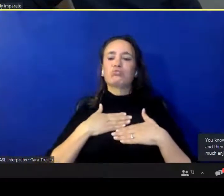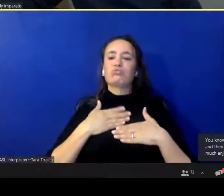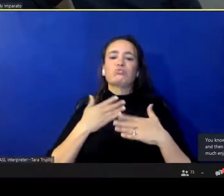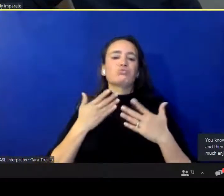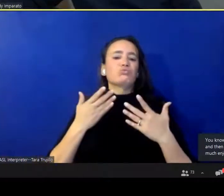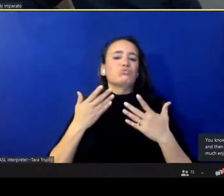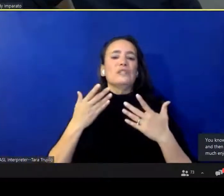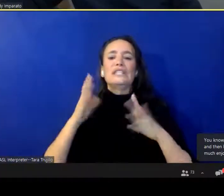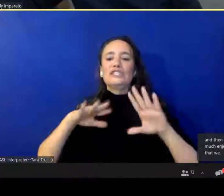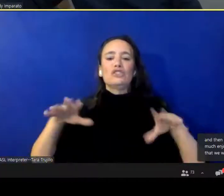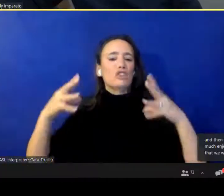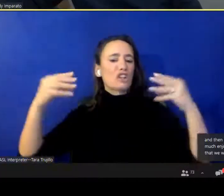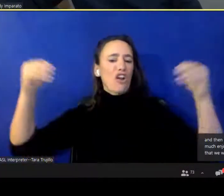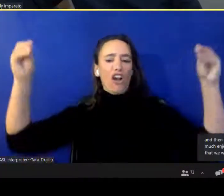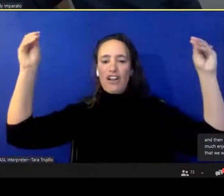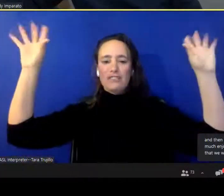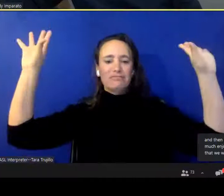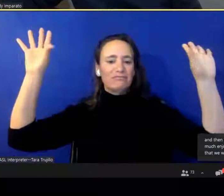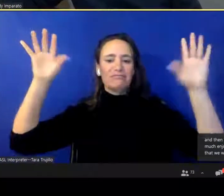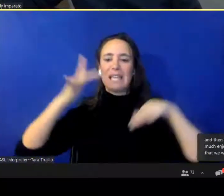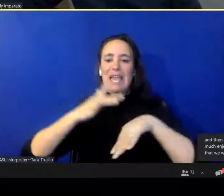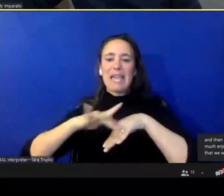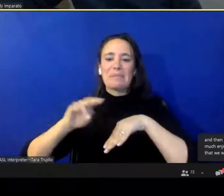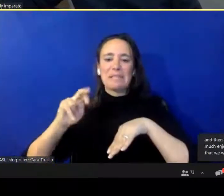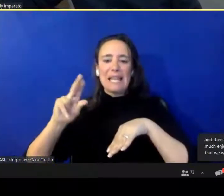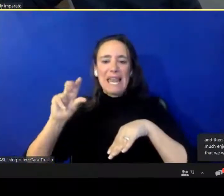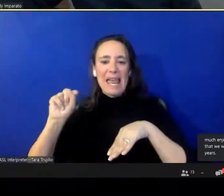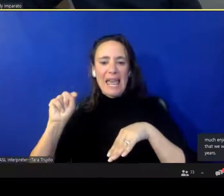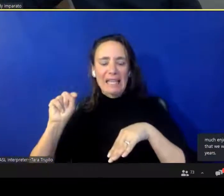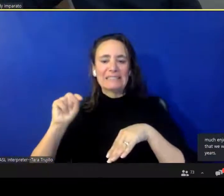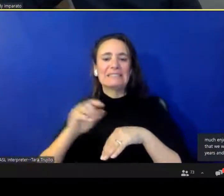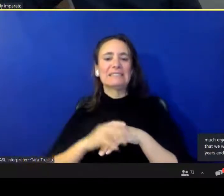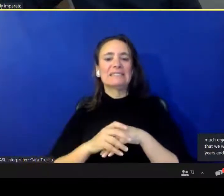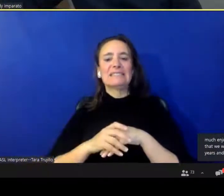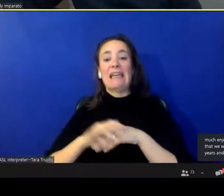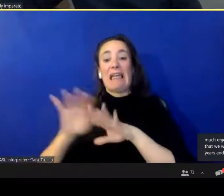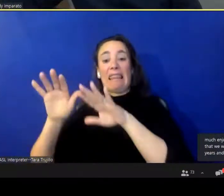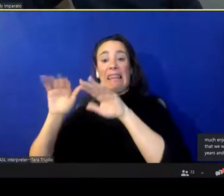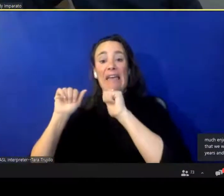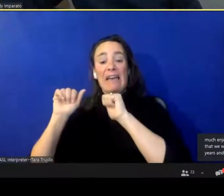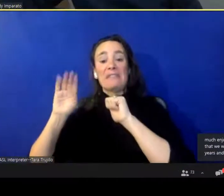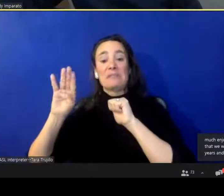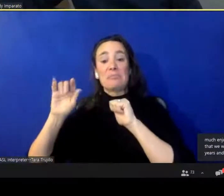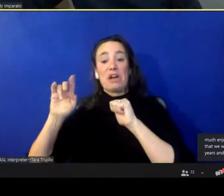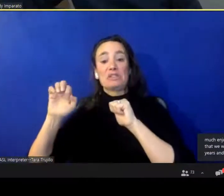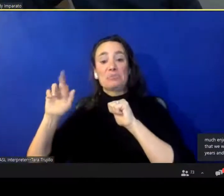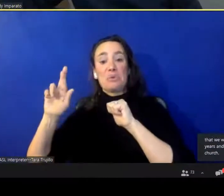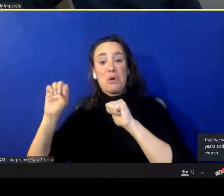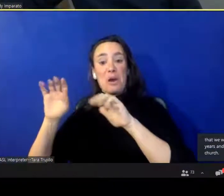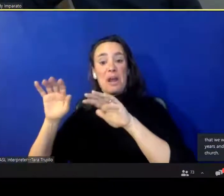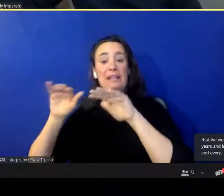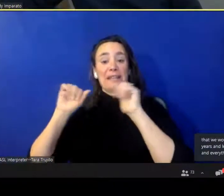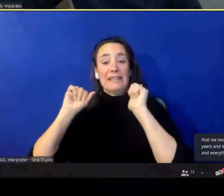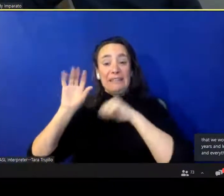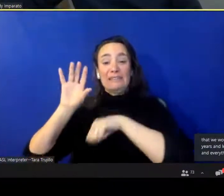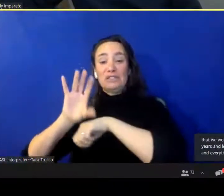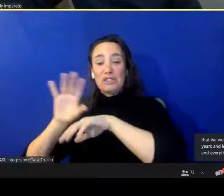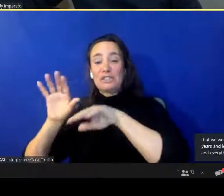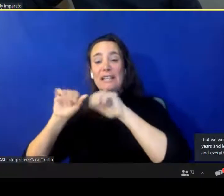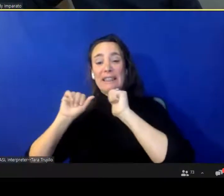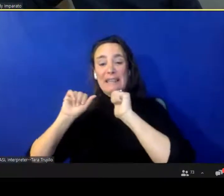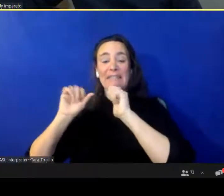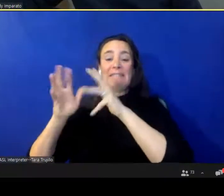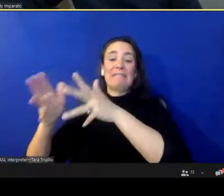nesters. The idea that we would move from Baltimore after 26 years and leave all of our friends and our church and everything behind was a